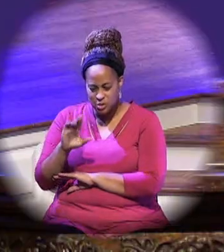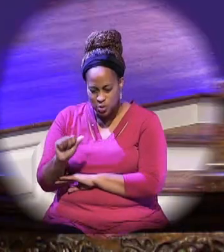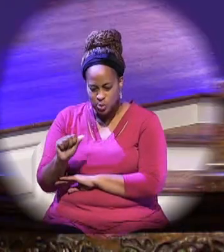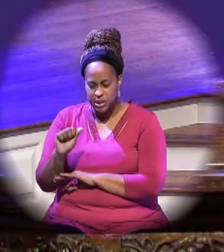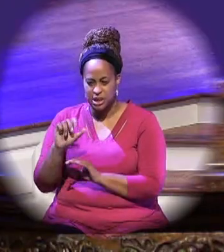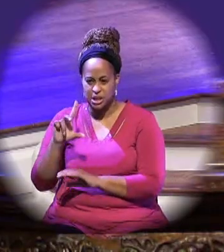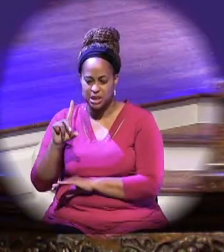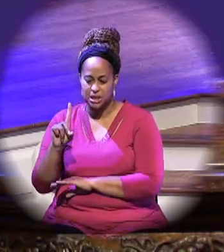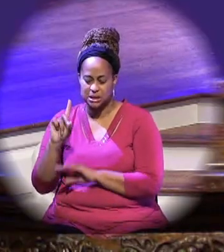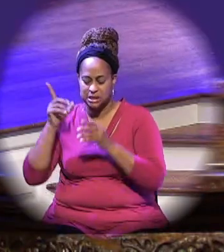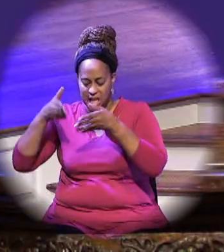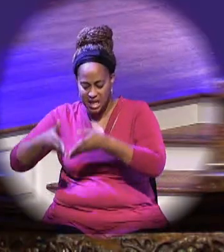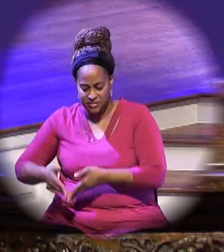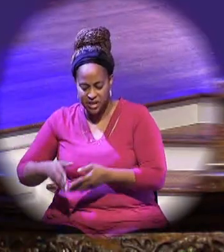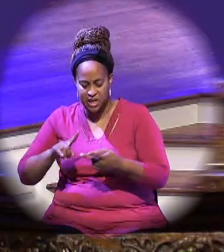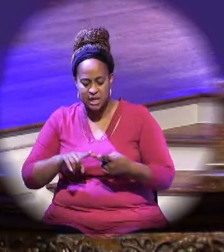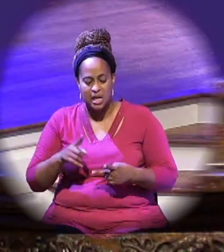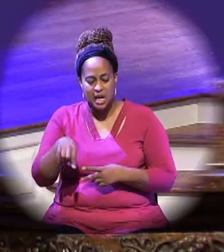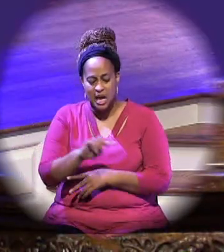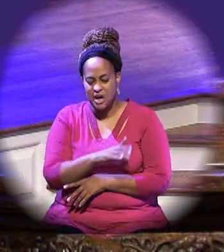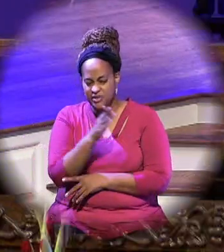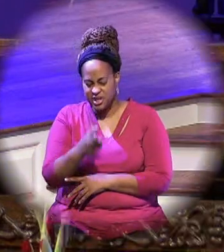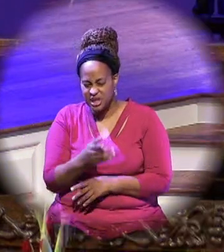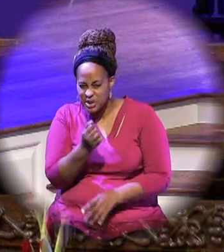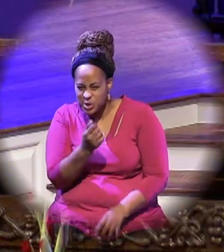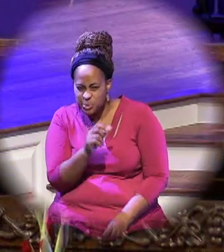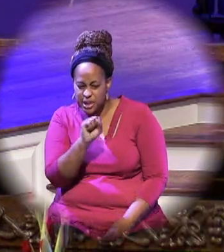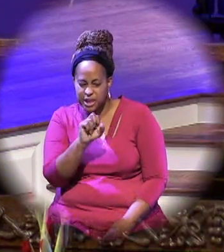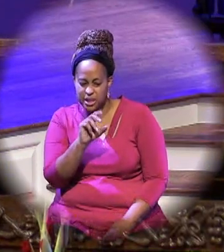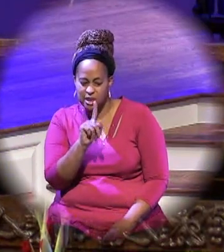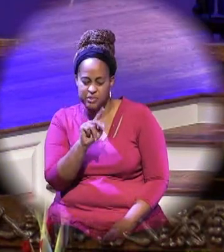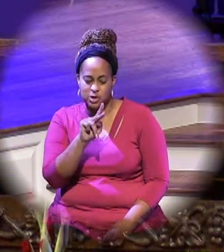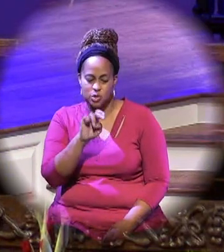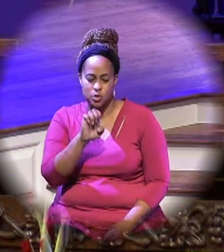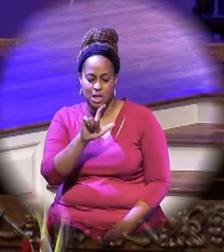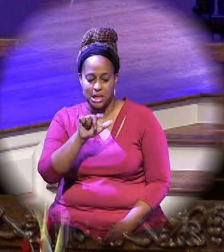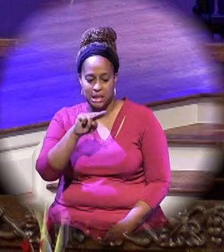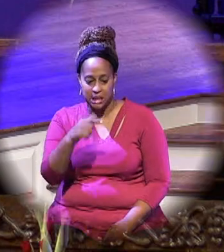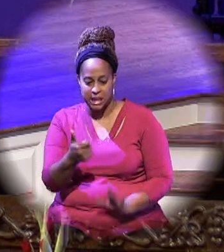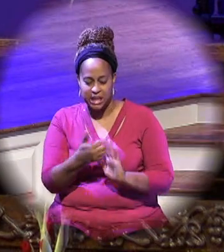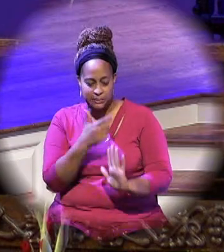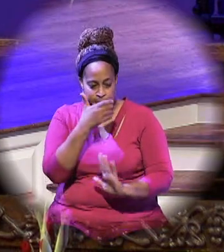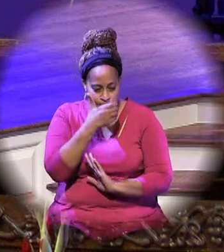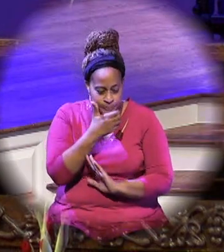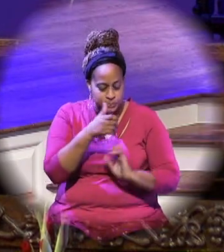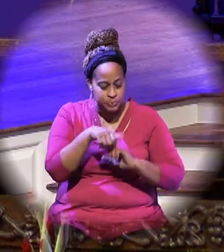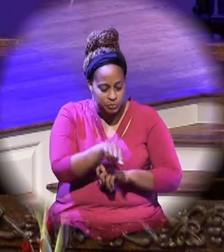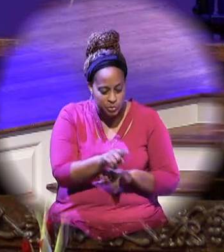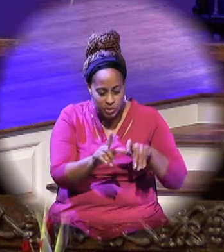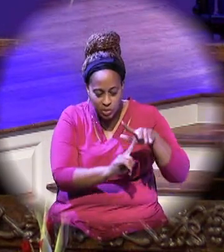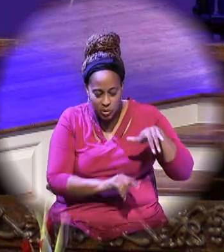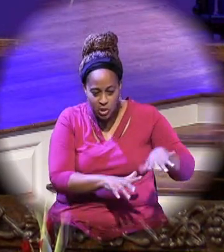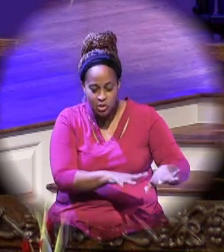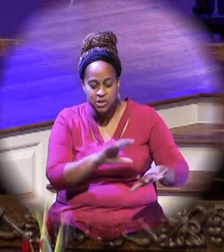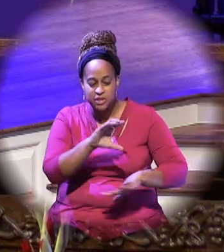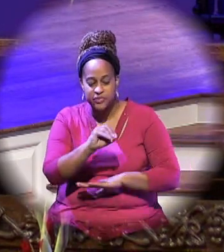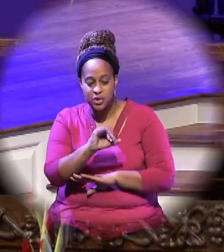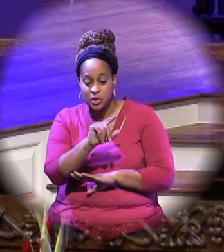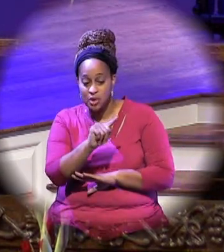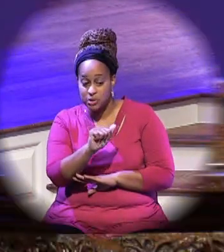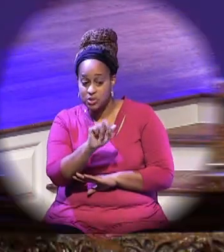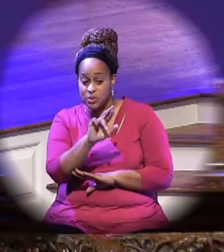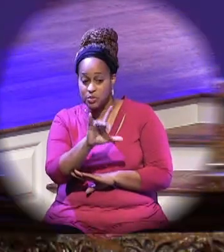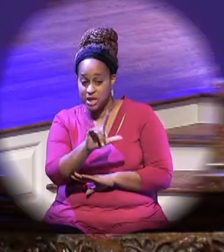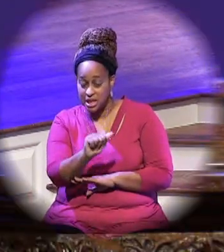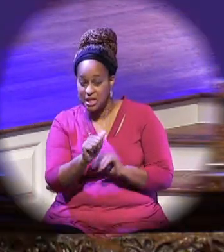where they take you out in the water and drop you off. And sometimes we've been in a place where one time off the coast of Costa Rica, this was a long time